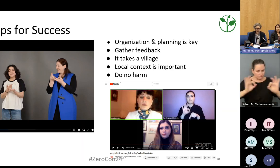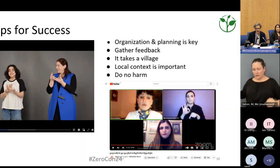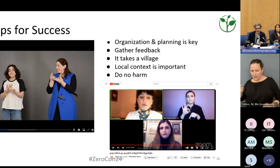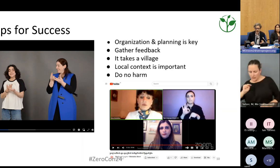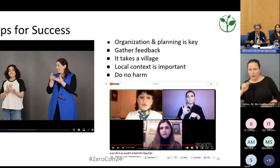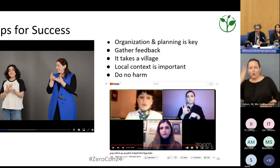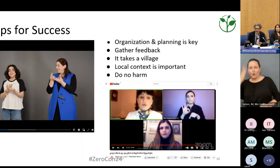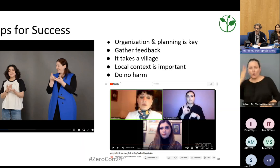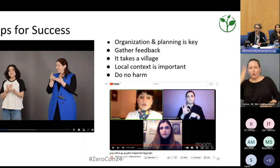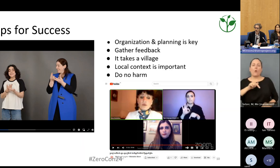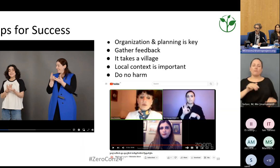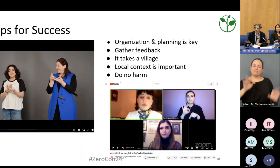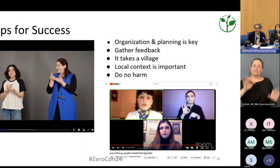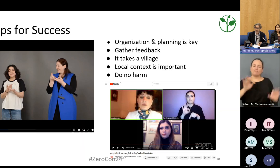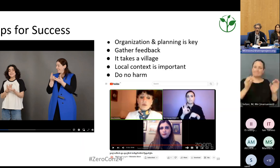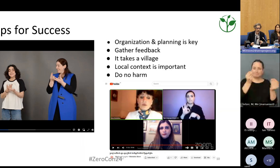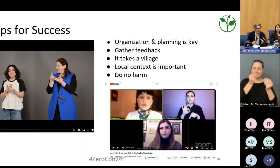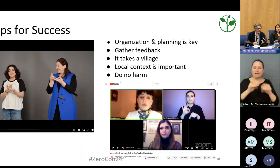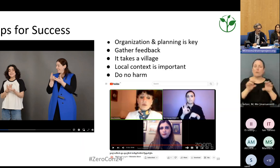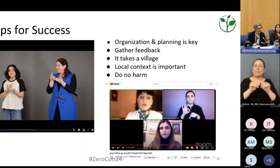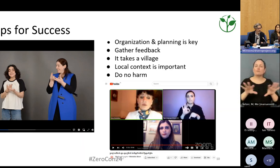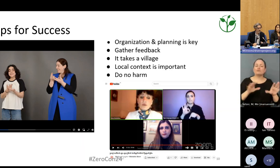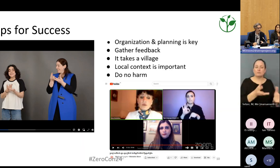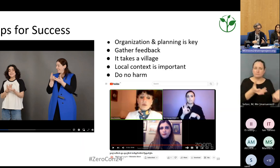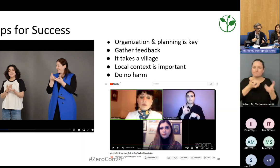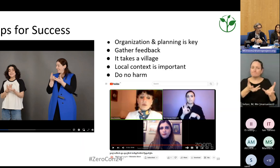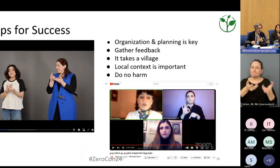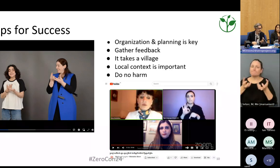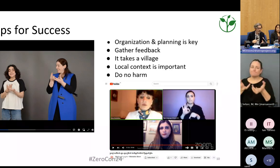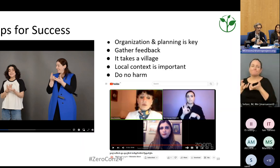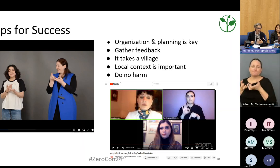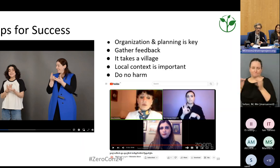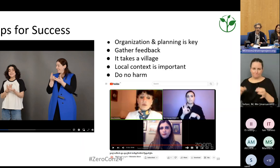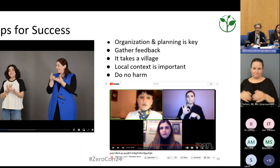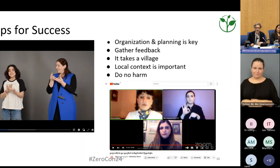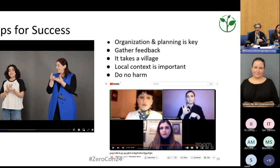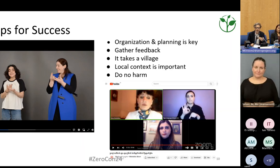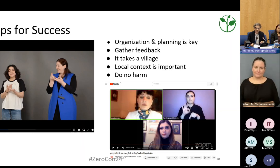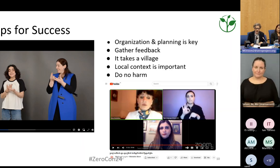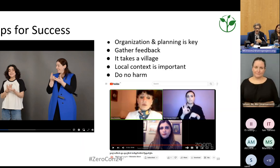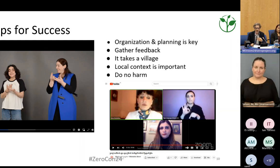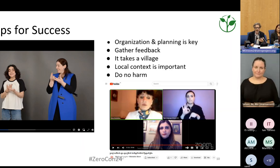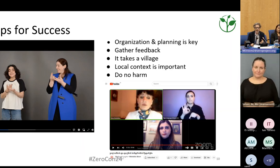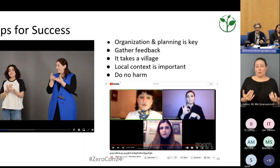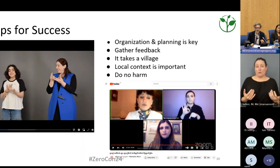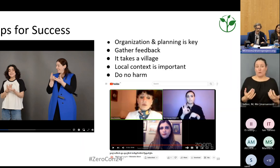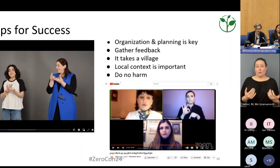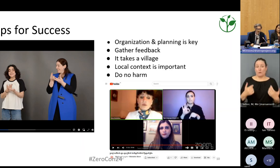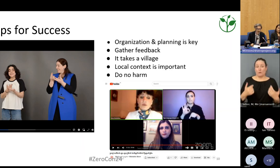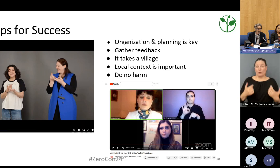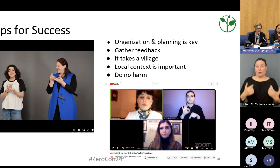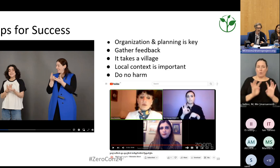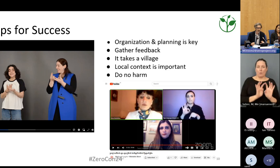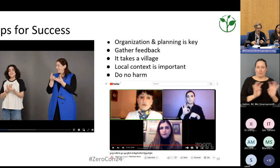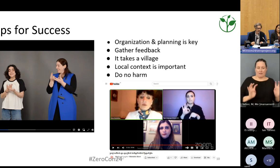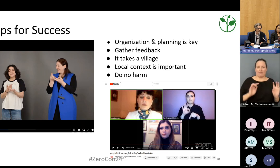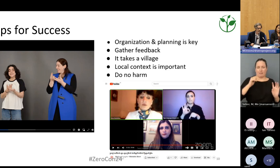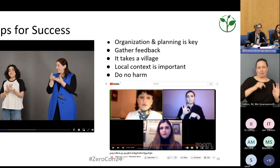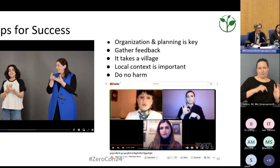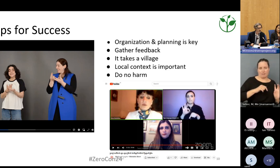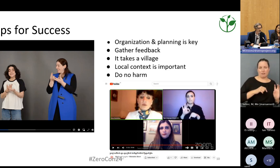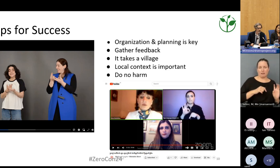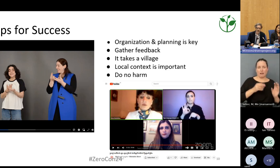wouldn't, you know, be harmful. In fact, we created a panel to and that we continue to use that screens the information to make sure that